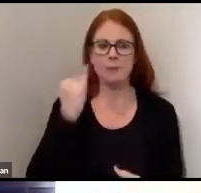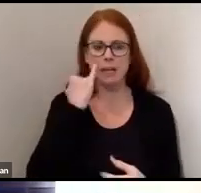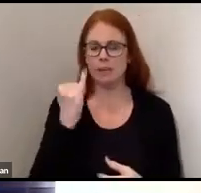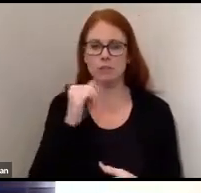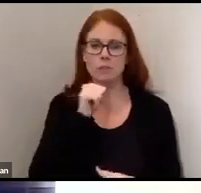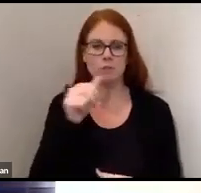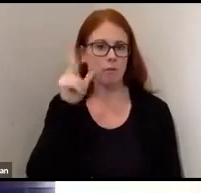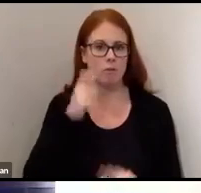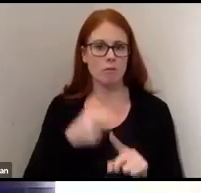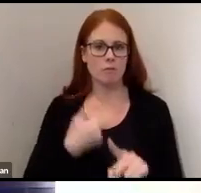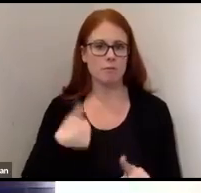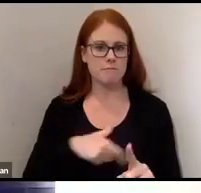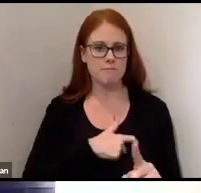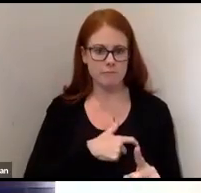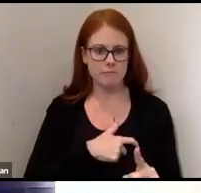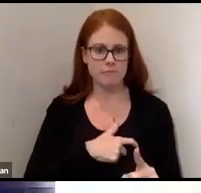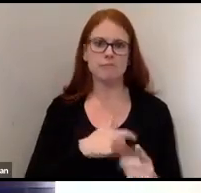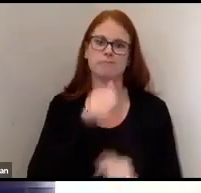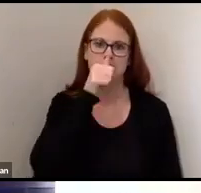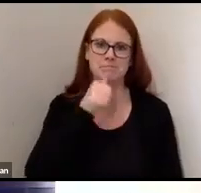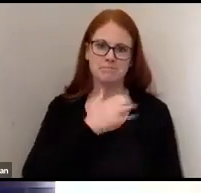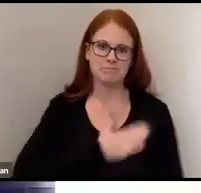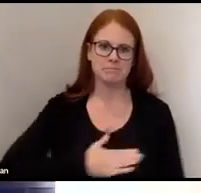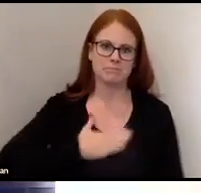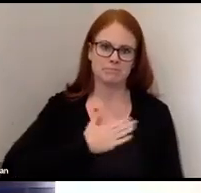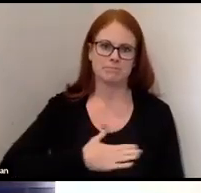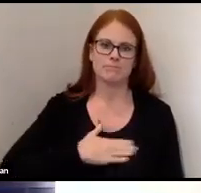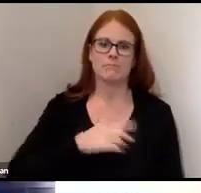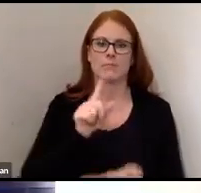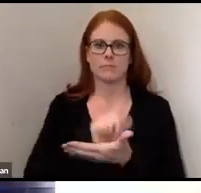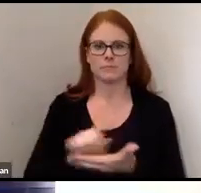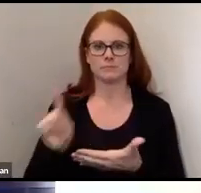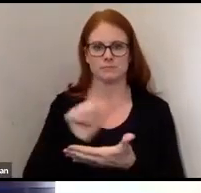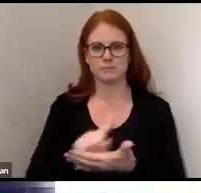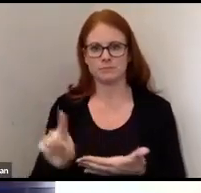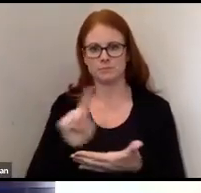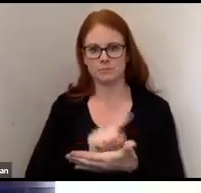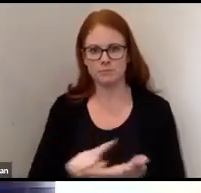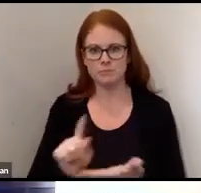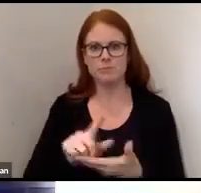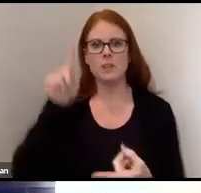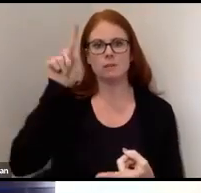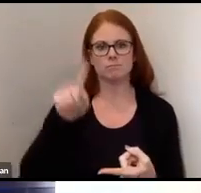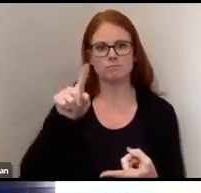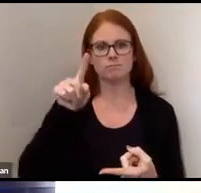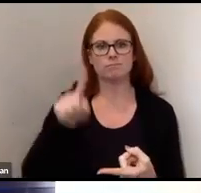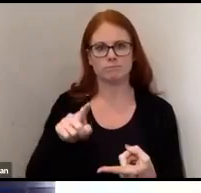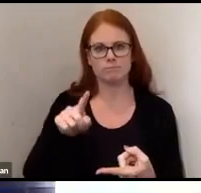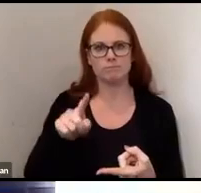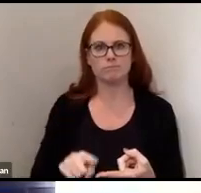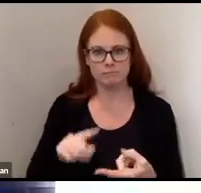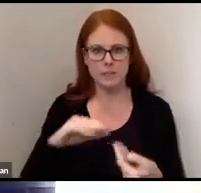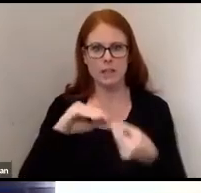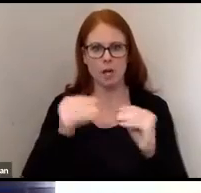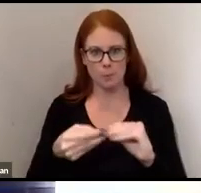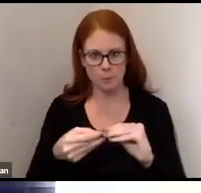health systems, just be patient. Every week, we are reducing the pool from which we are picking